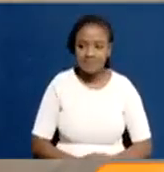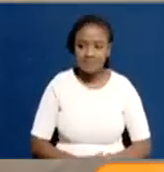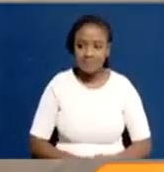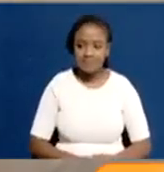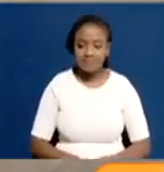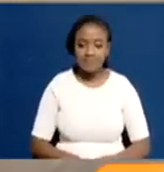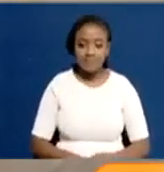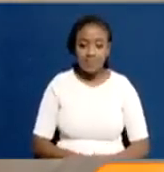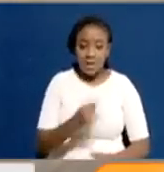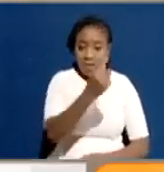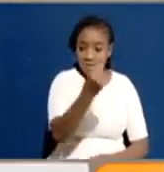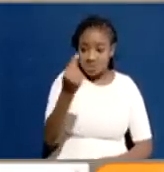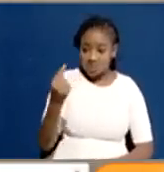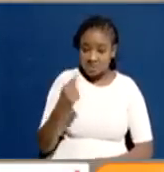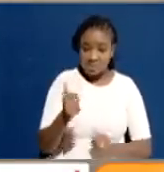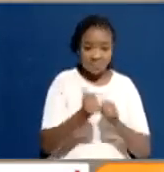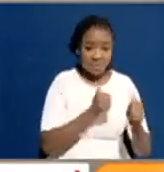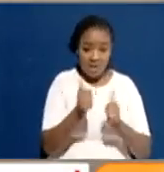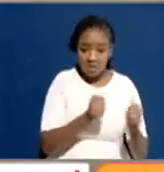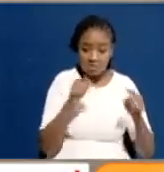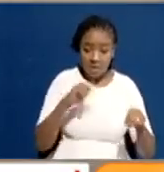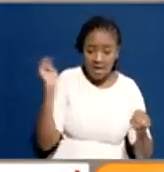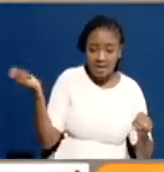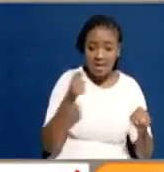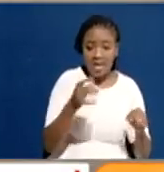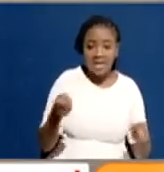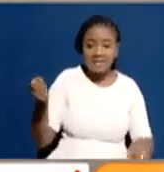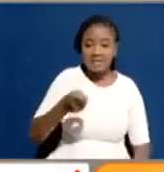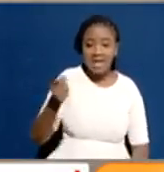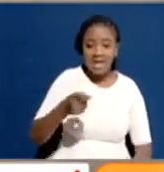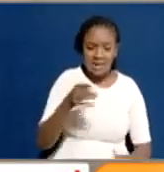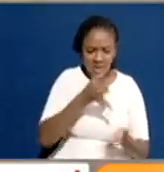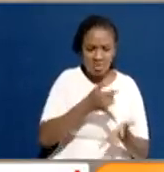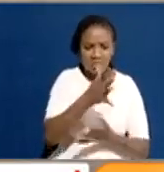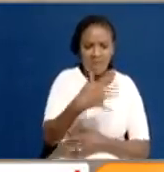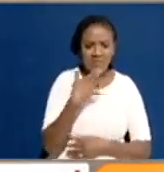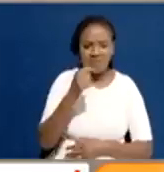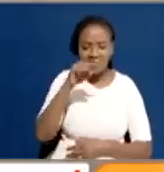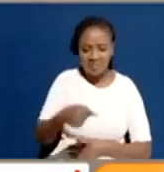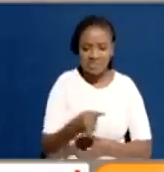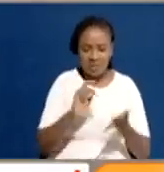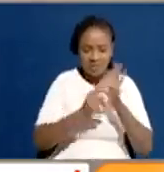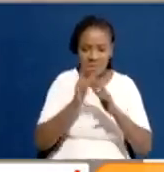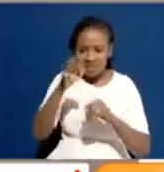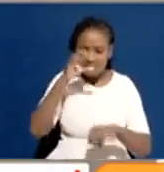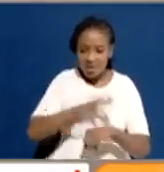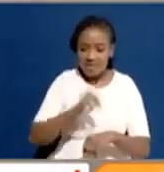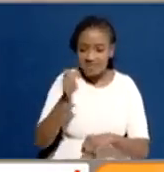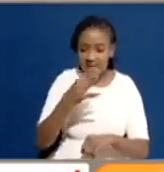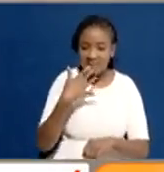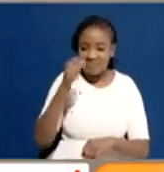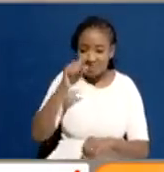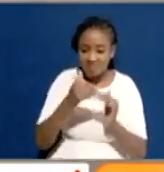in Kenya, or almost every pilot, is certainly in that bracket. So if you're earning more than half a million